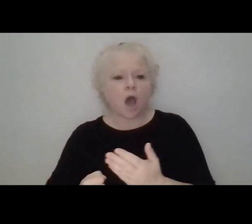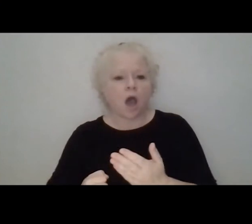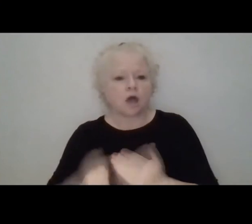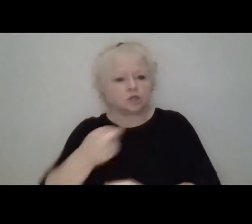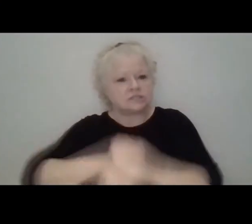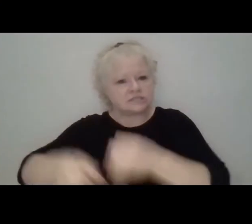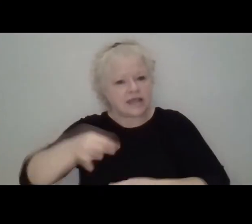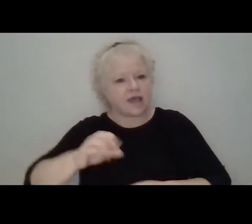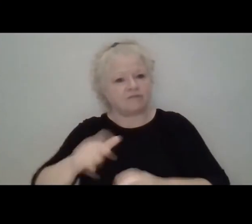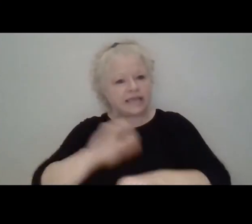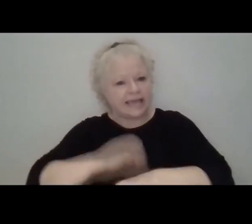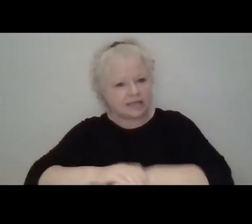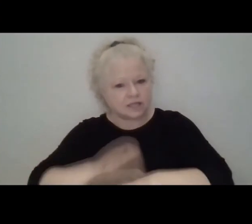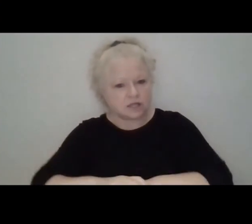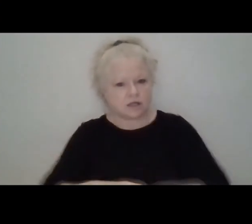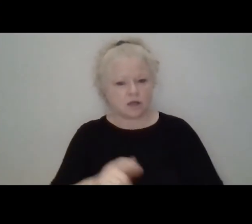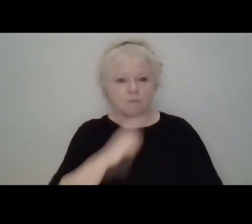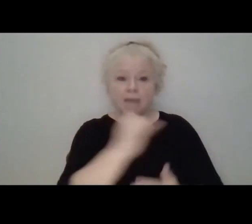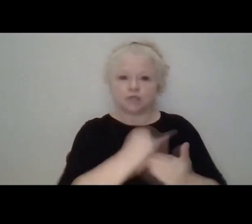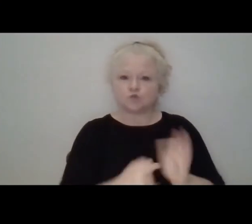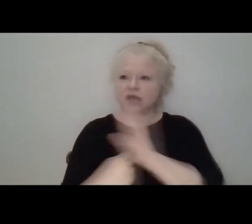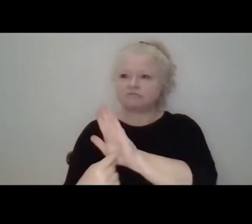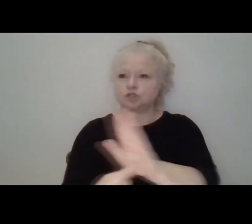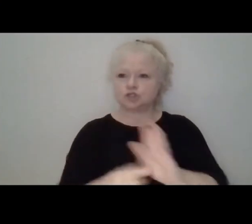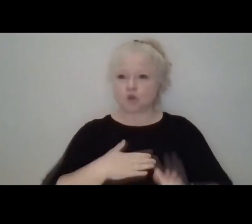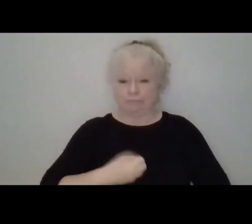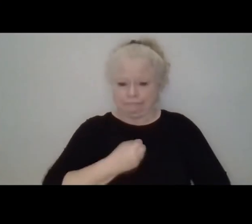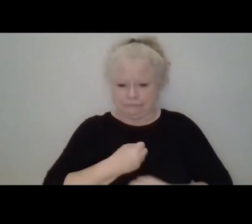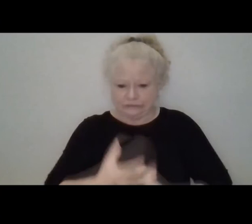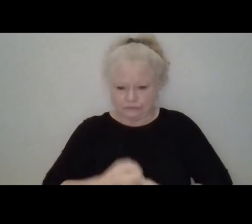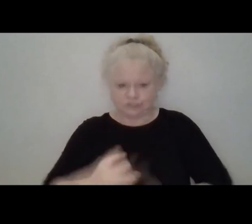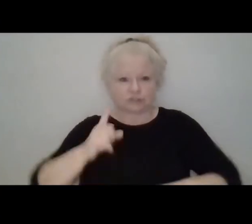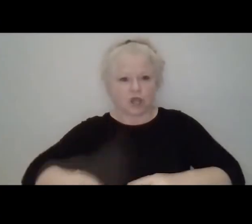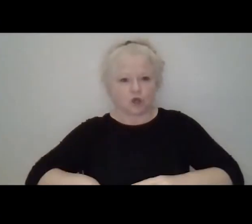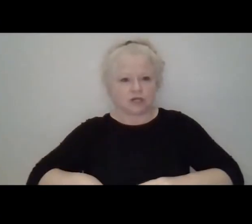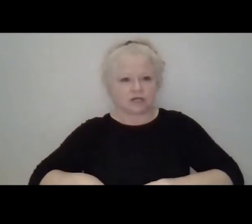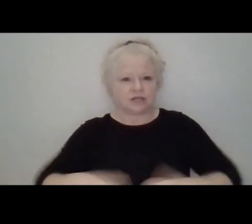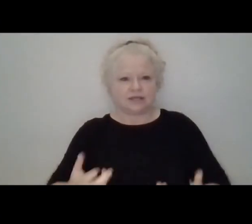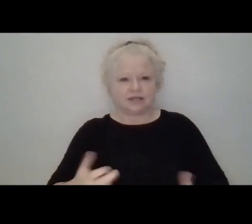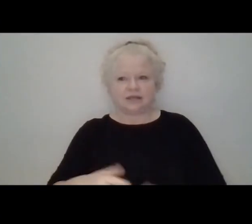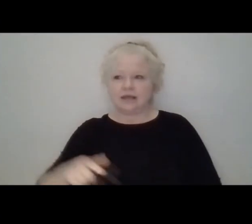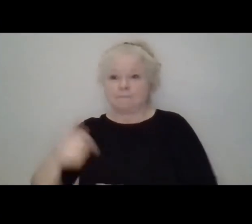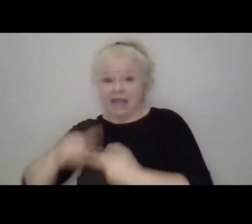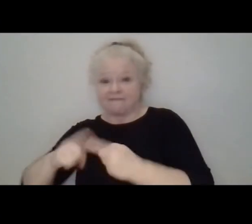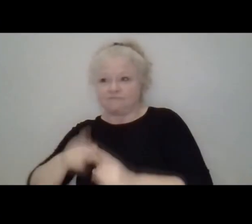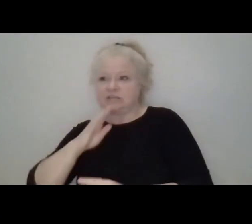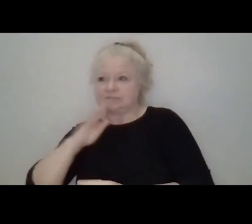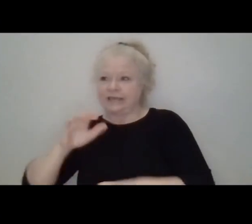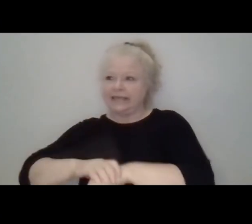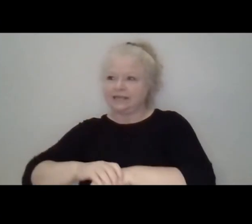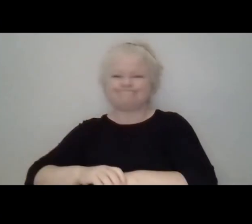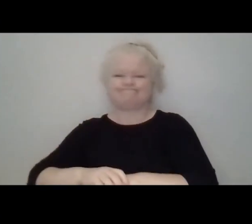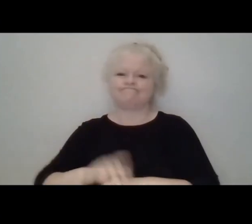my drawings had to do all the talking that I couldn't do, like my other friends that will get up and they will start speaking. And I was blown away, but